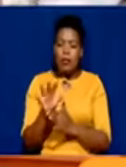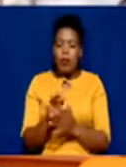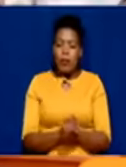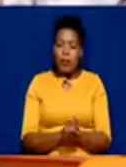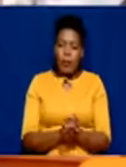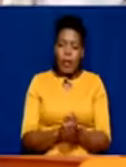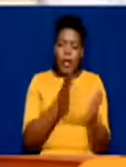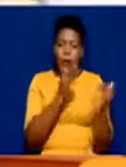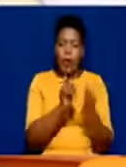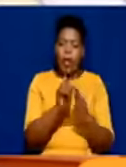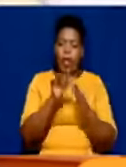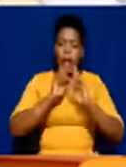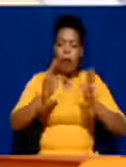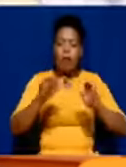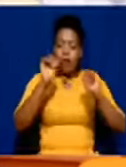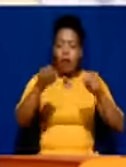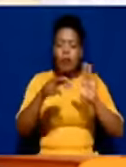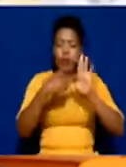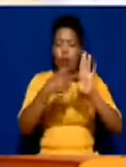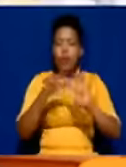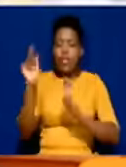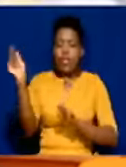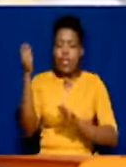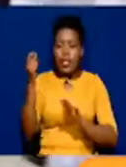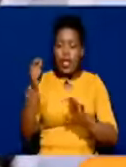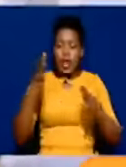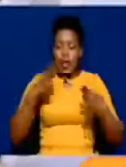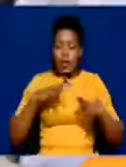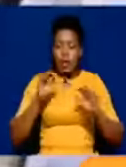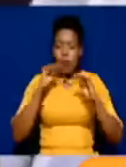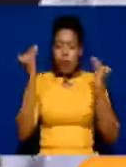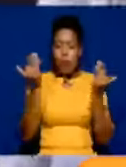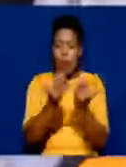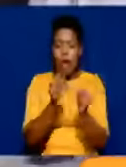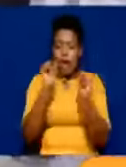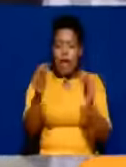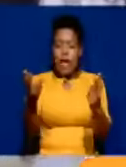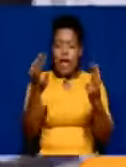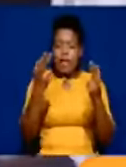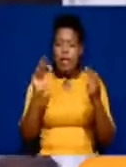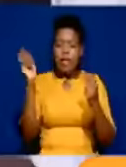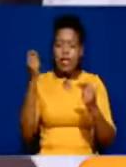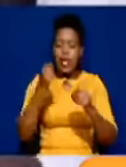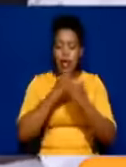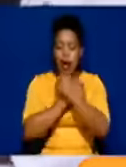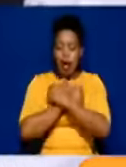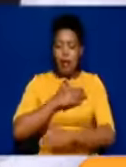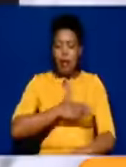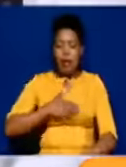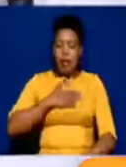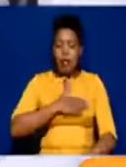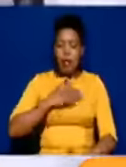She hopes this feat will put Kenya on the global map for sciences. Victoria